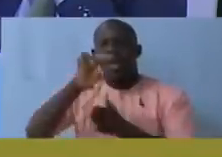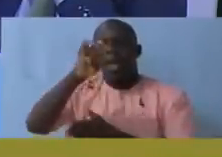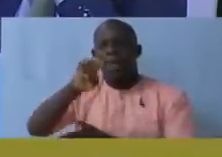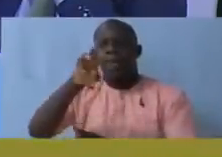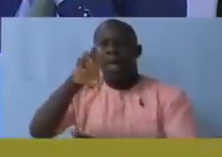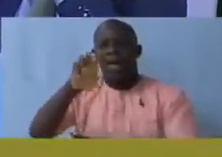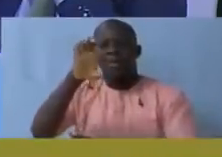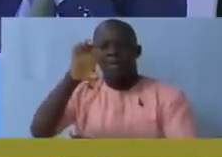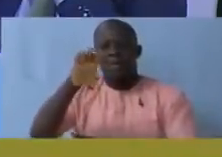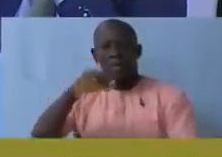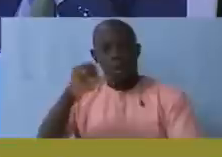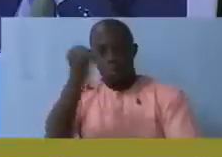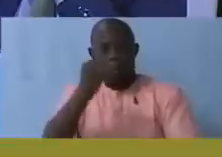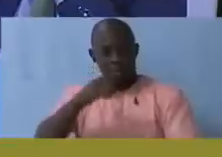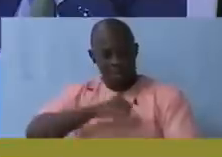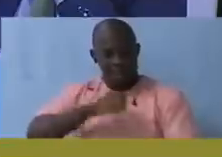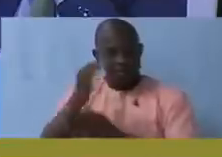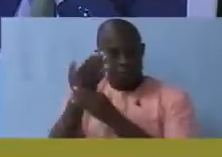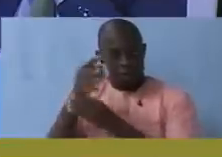with them.